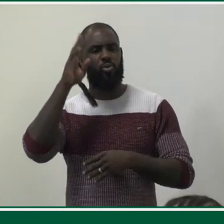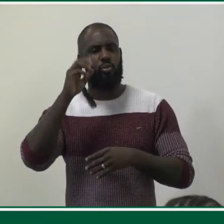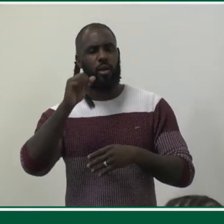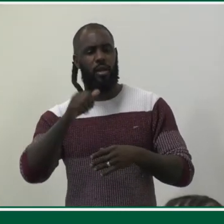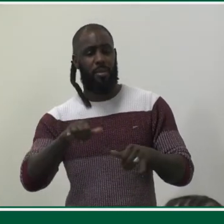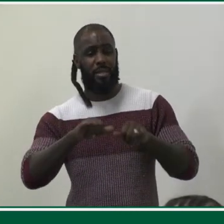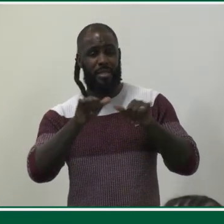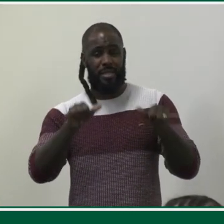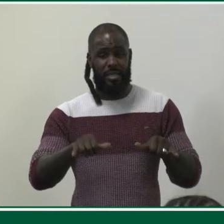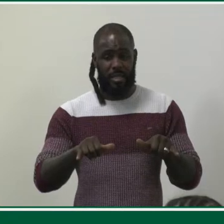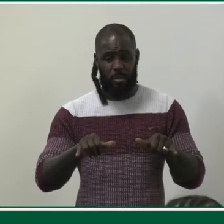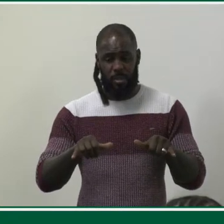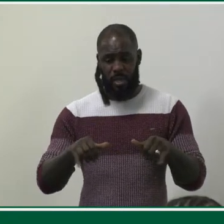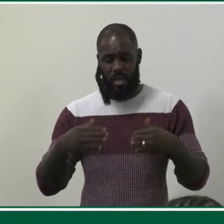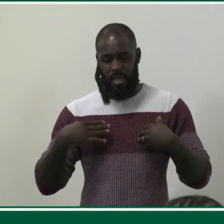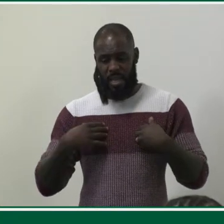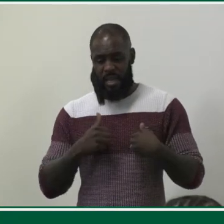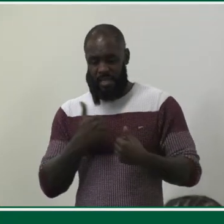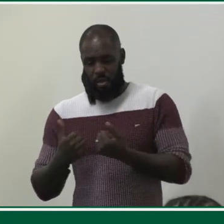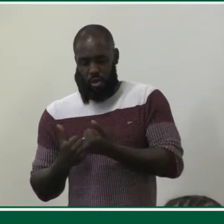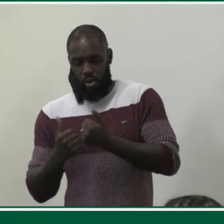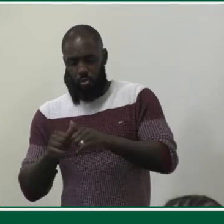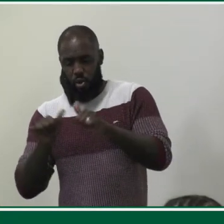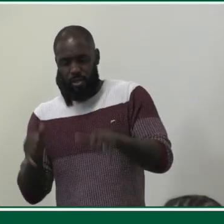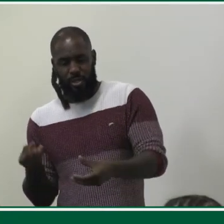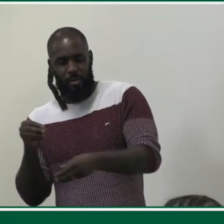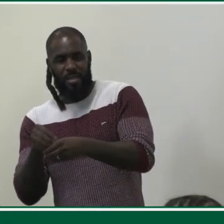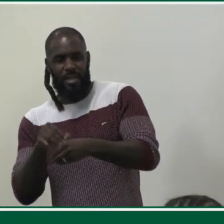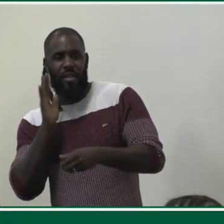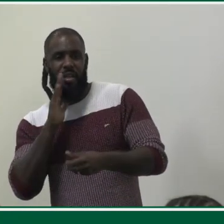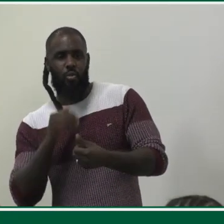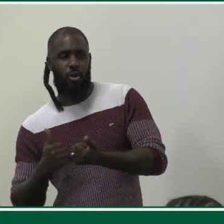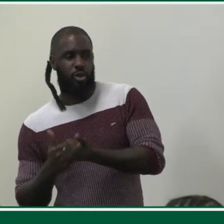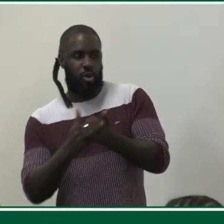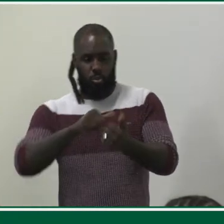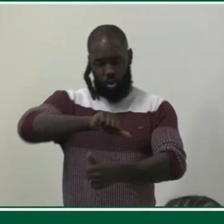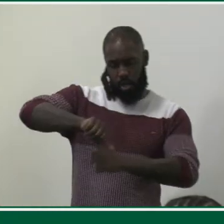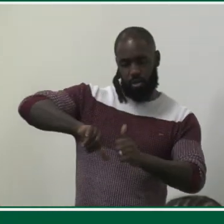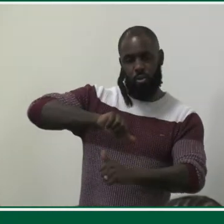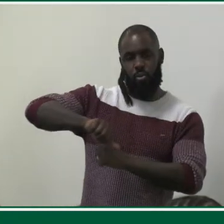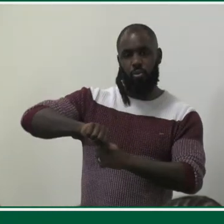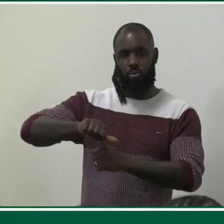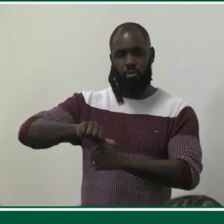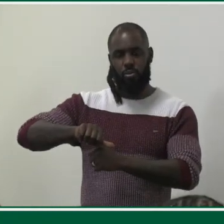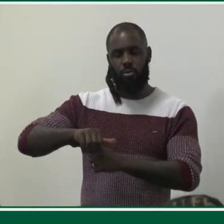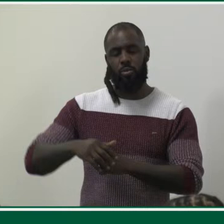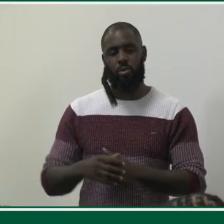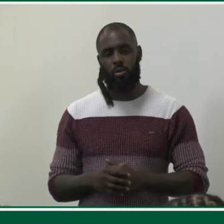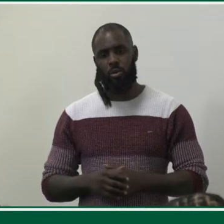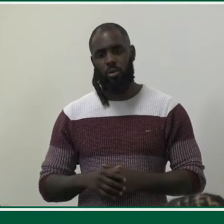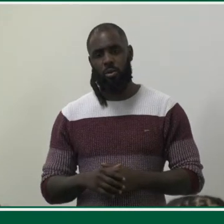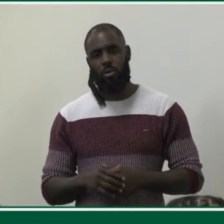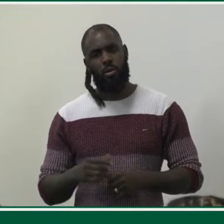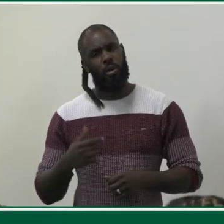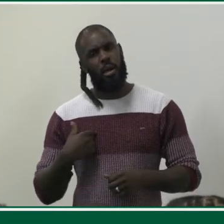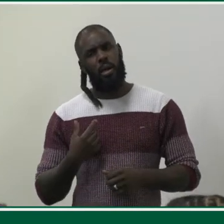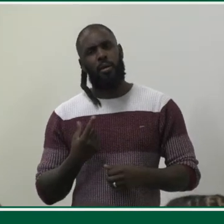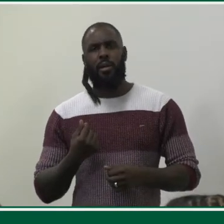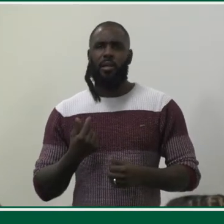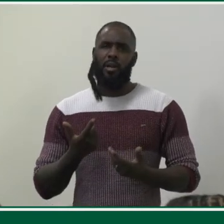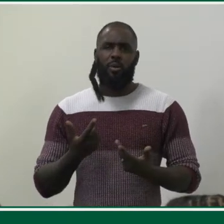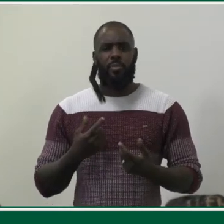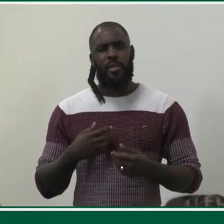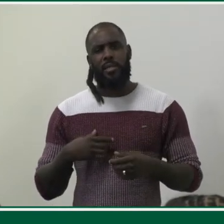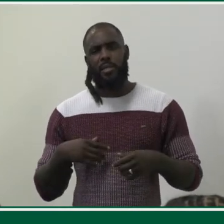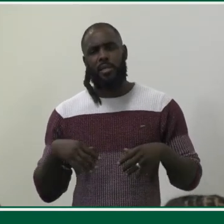systems that basically can support one another. Now, I also very much worry that